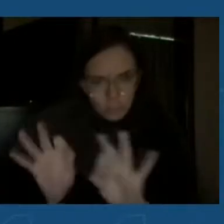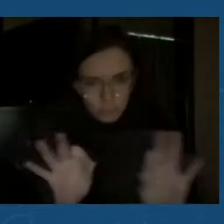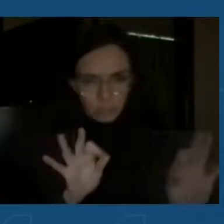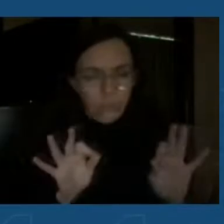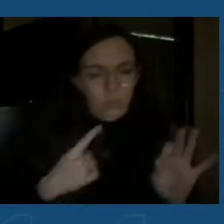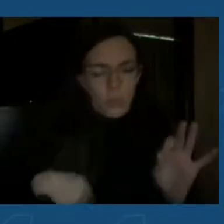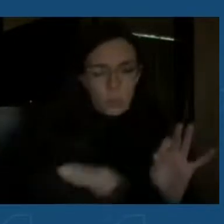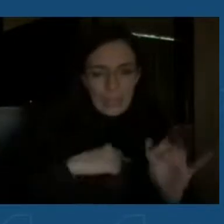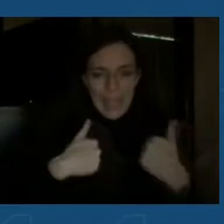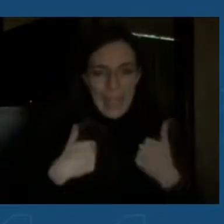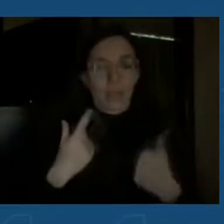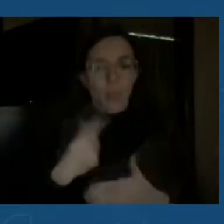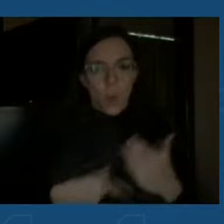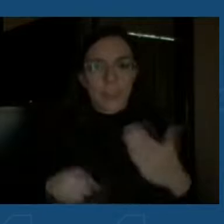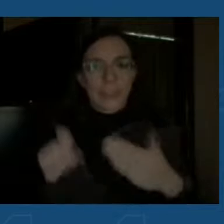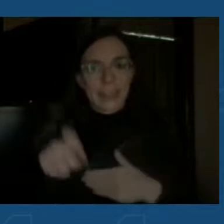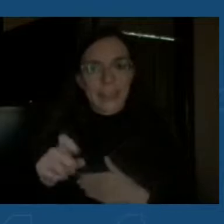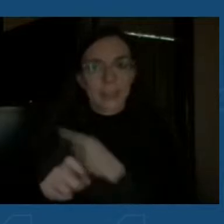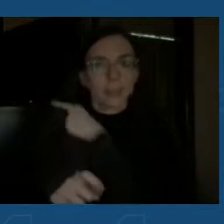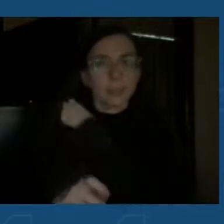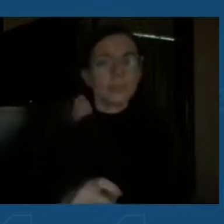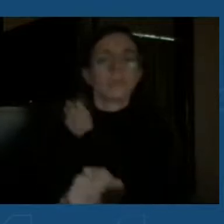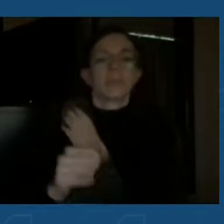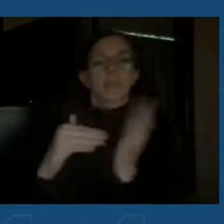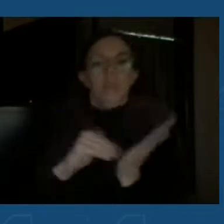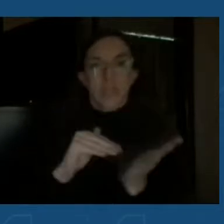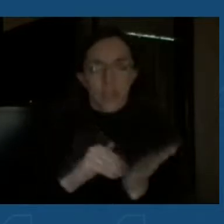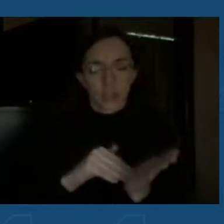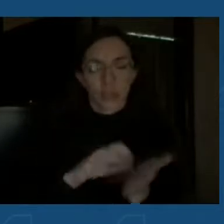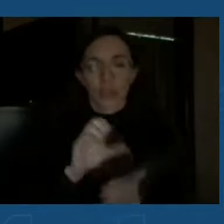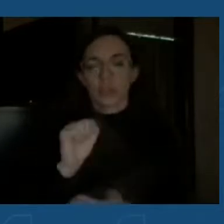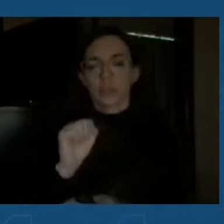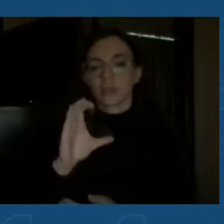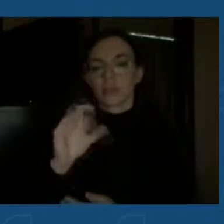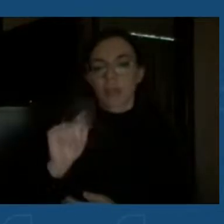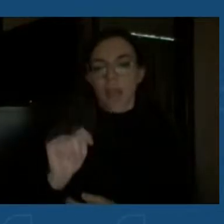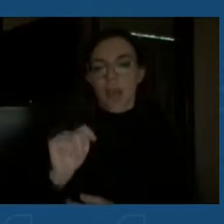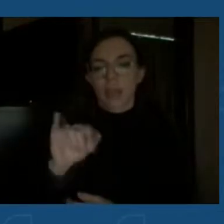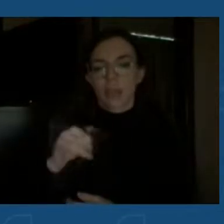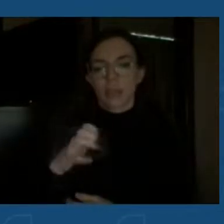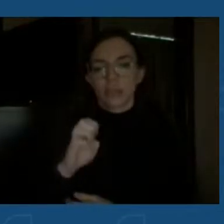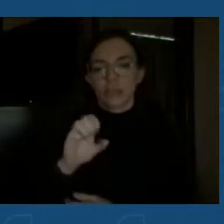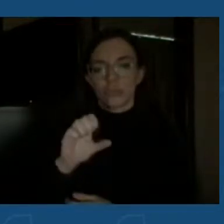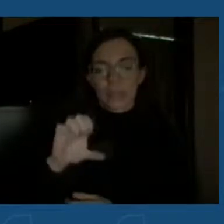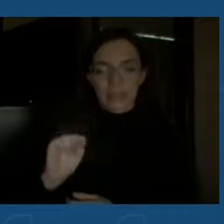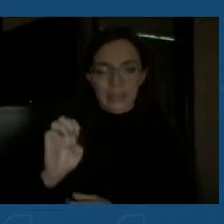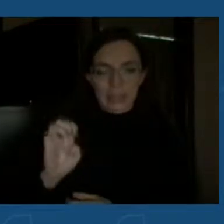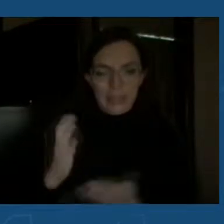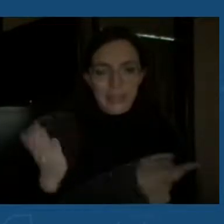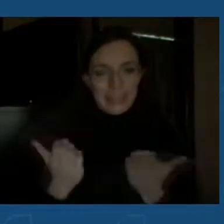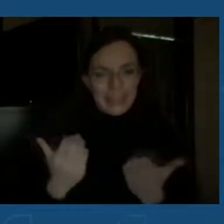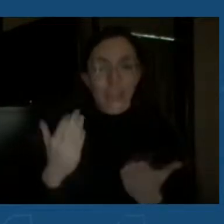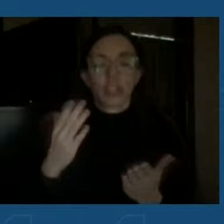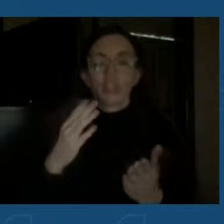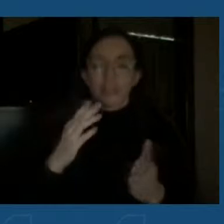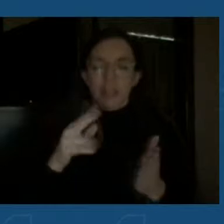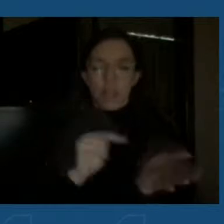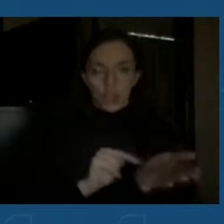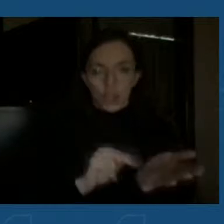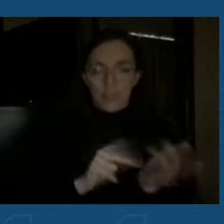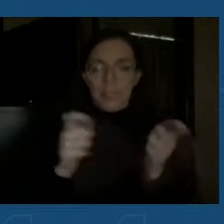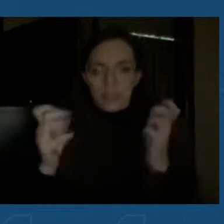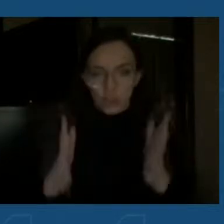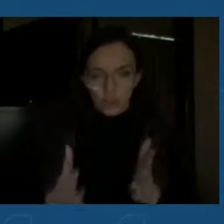Dewan, thank you. Scott Jesse's also here. He's our chief nursing officer who has saw us through this pandemic for most of it. We have